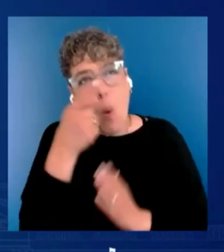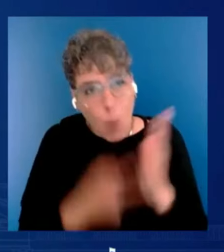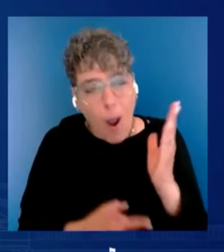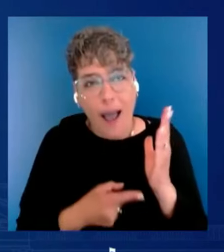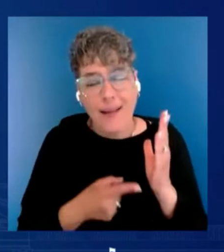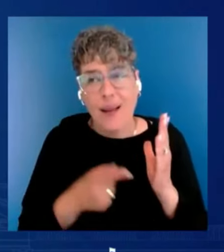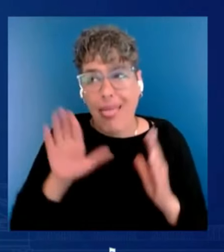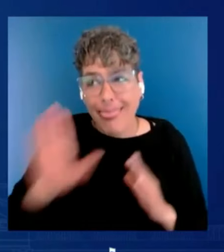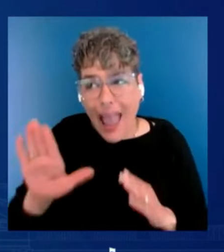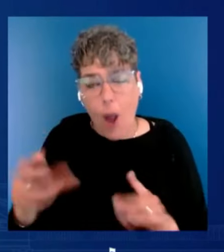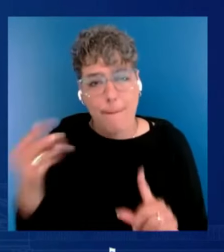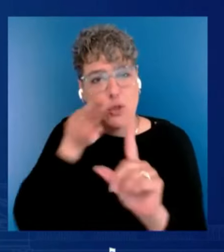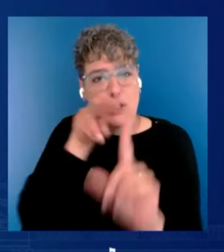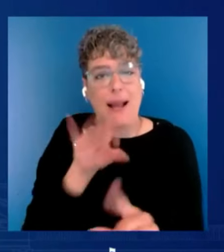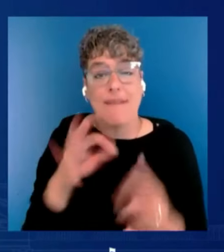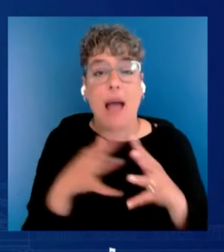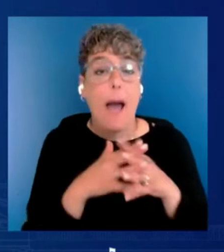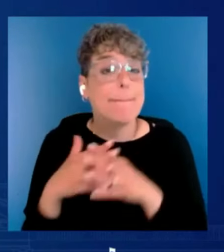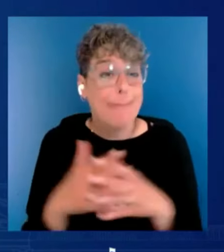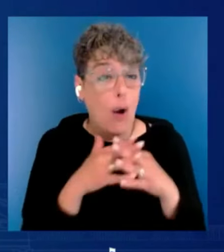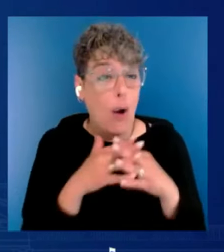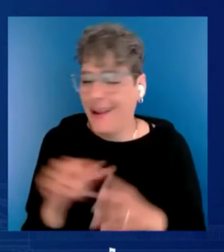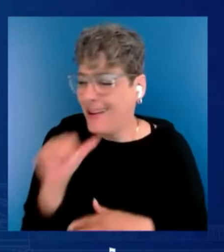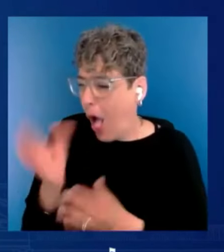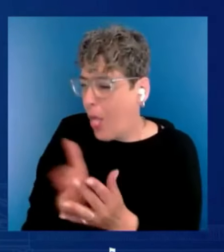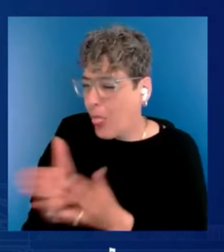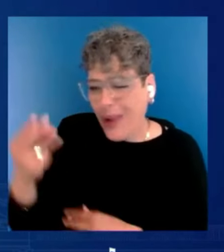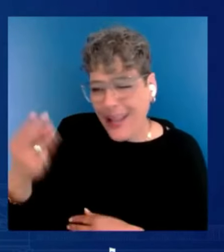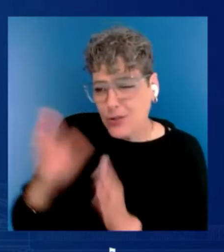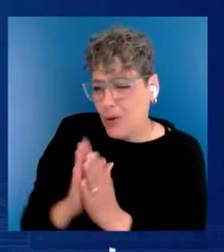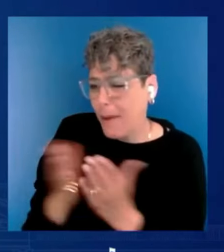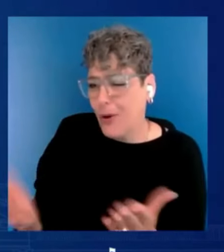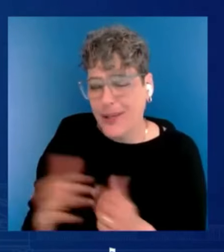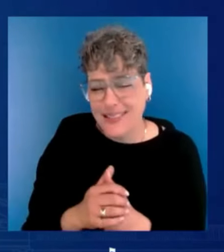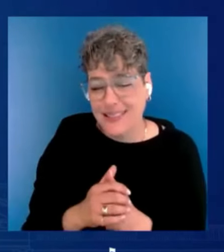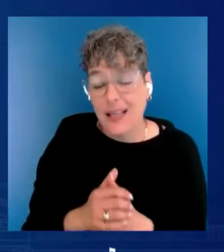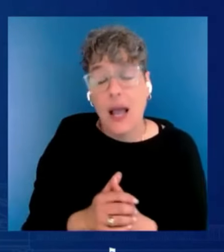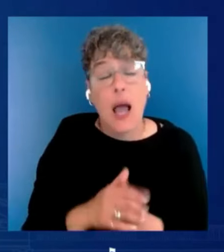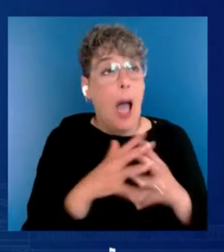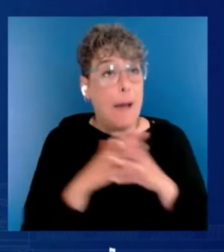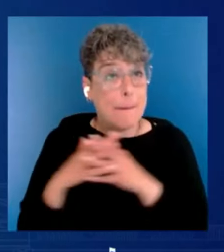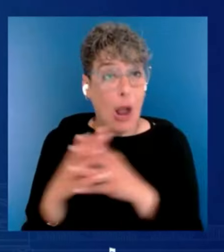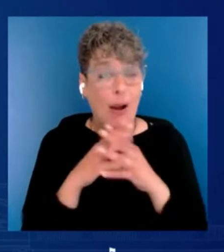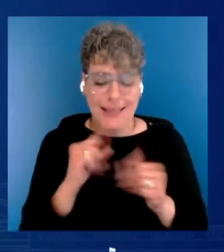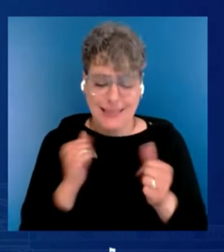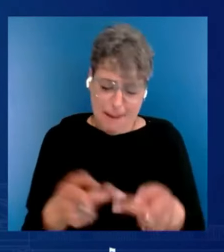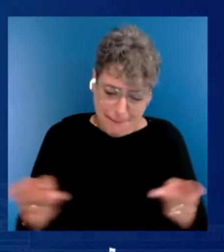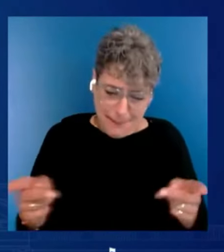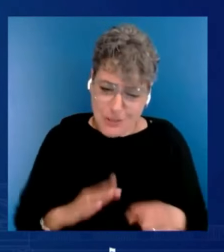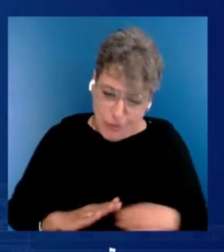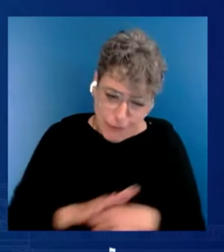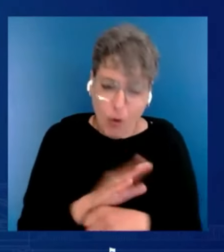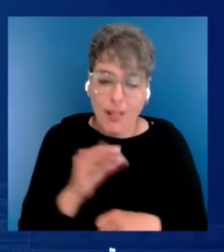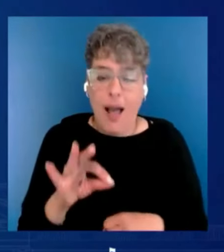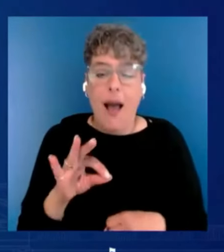stories, that America was a place full of compassionate, courageous optimists. Now, they knew America wasn't like